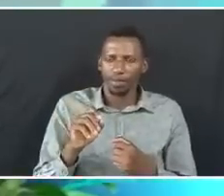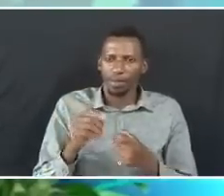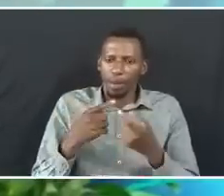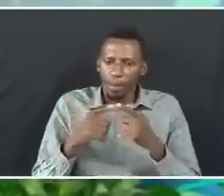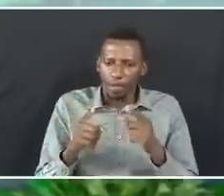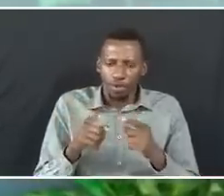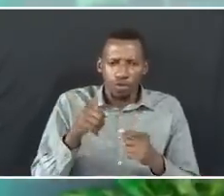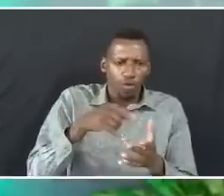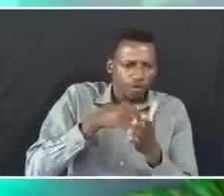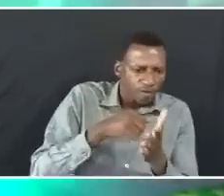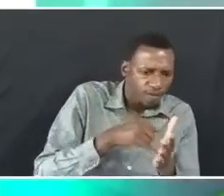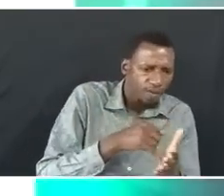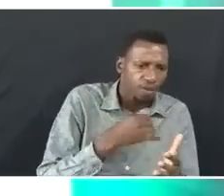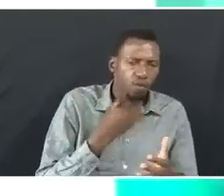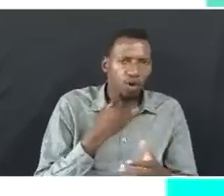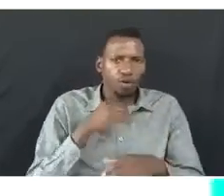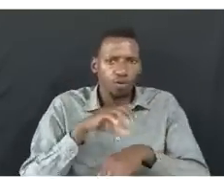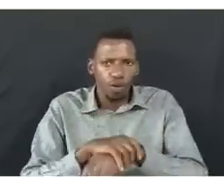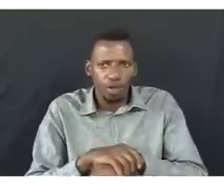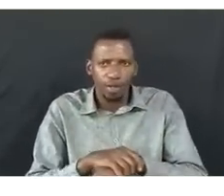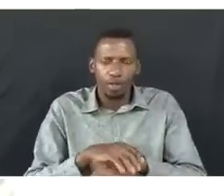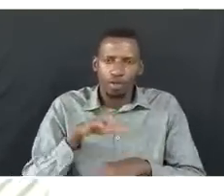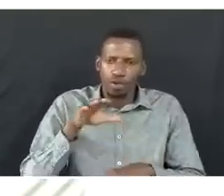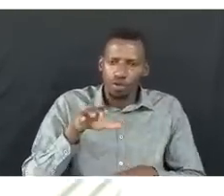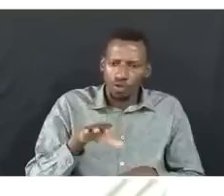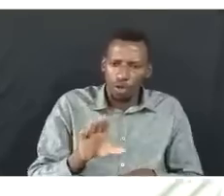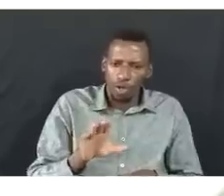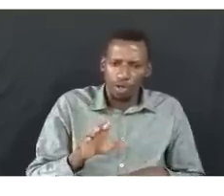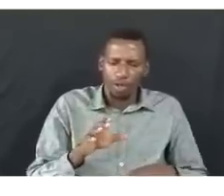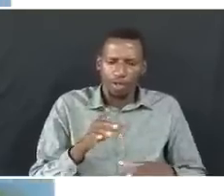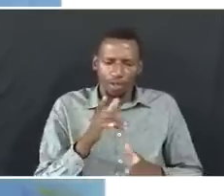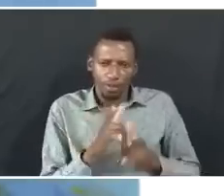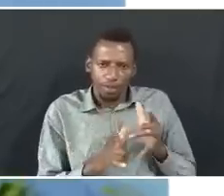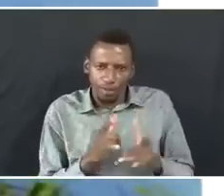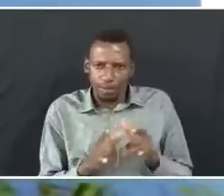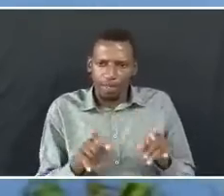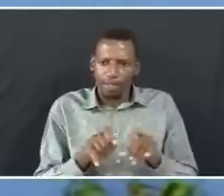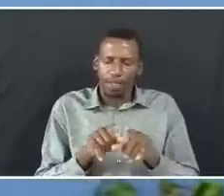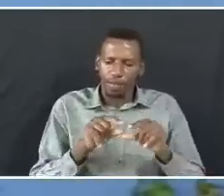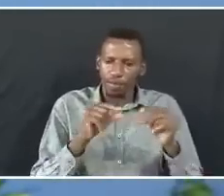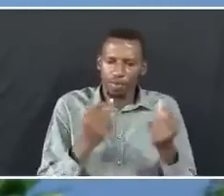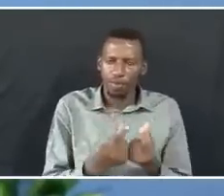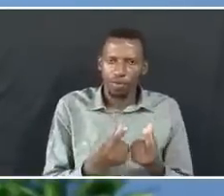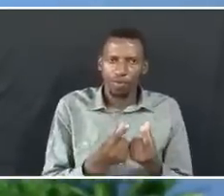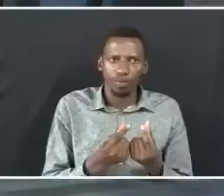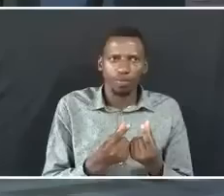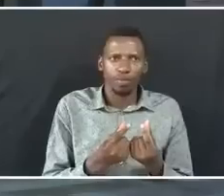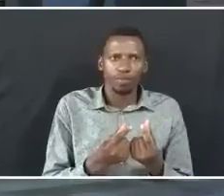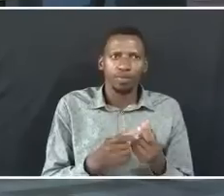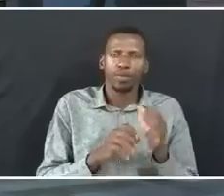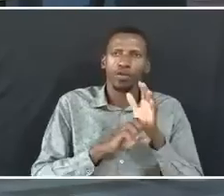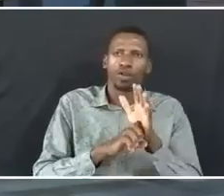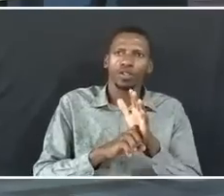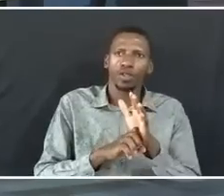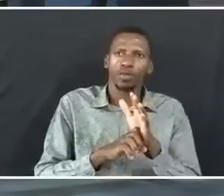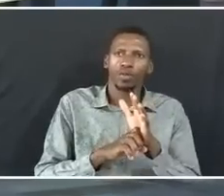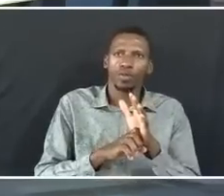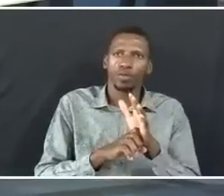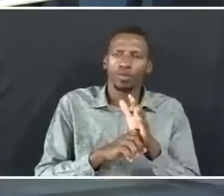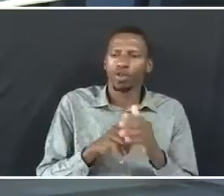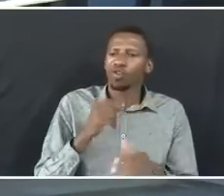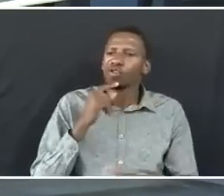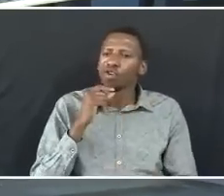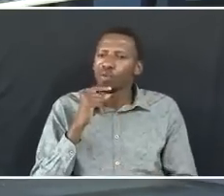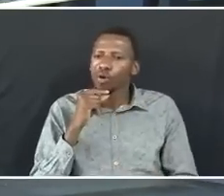you're insisting on finding your pair within your same age group. So you meet some 26-year-old